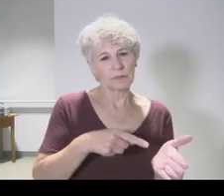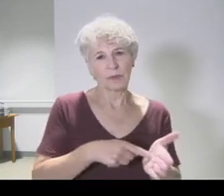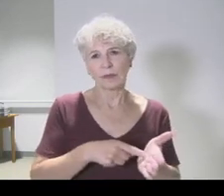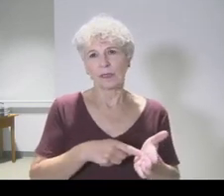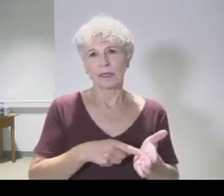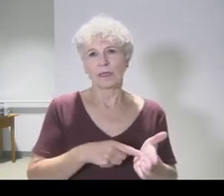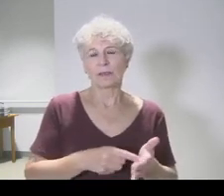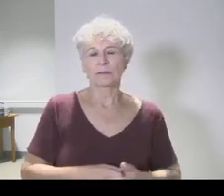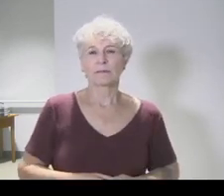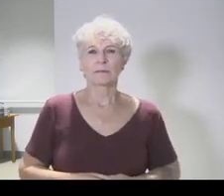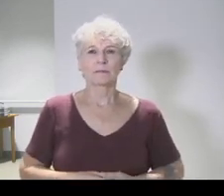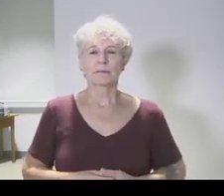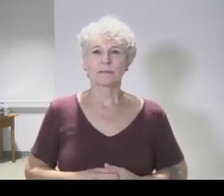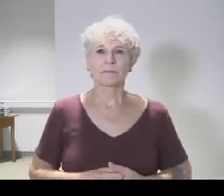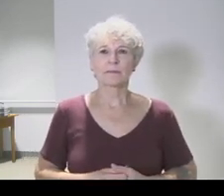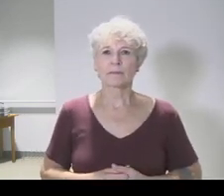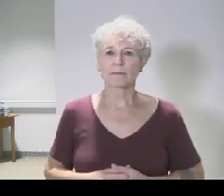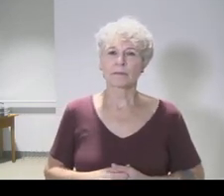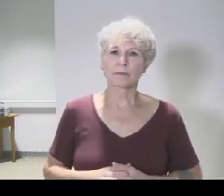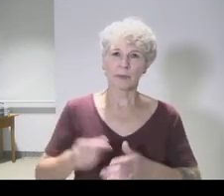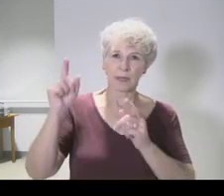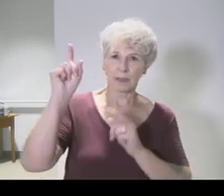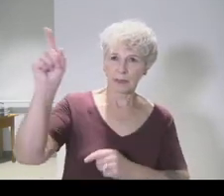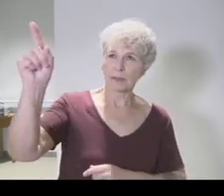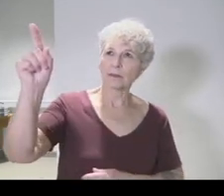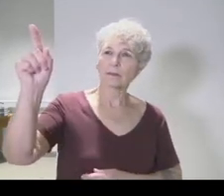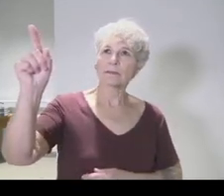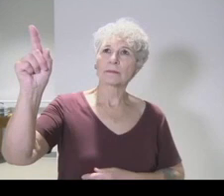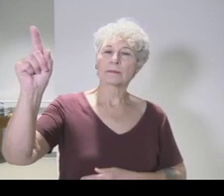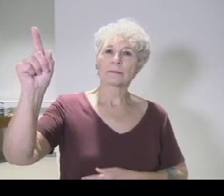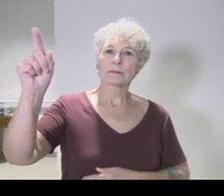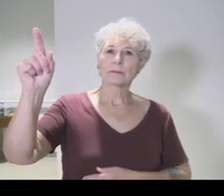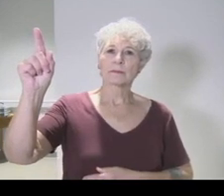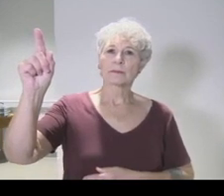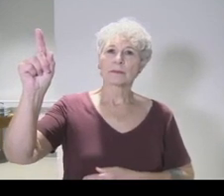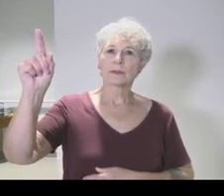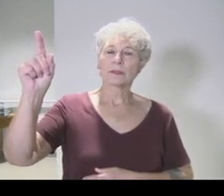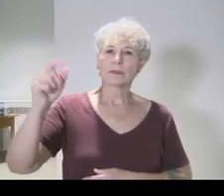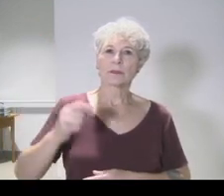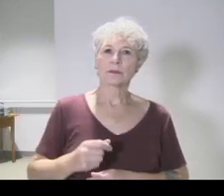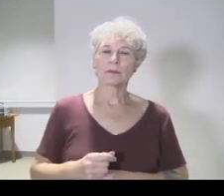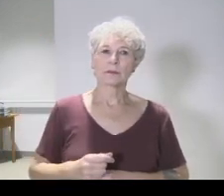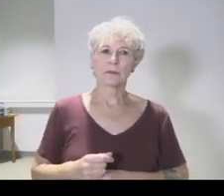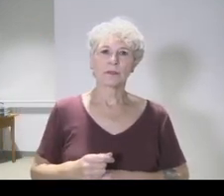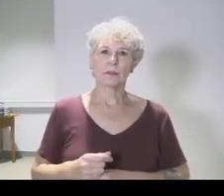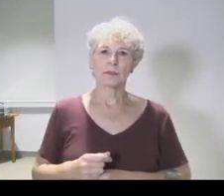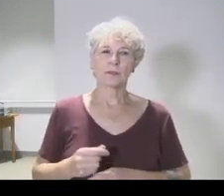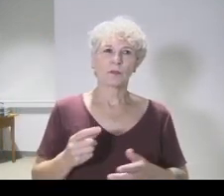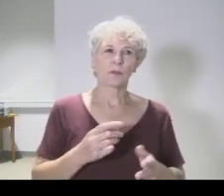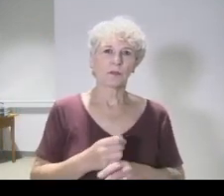legal indebtedness. And he was the one who made a spectacle of the evil powers of this